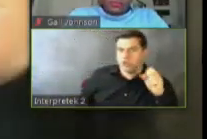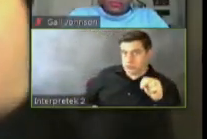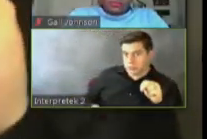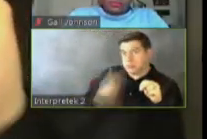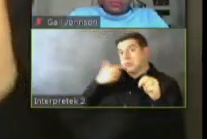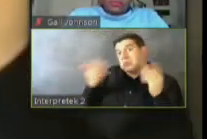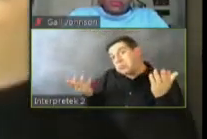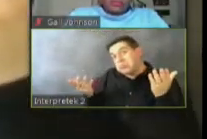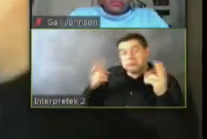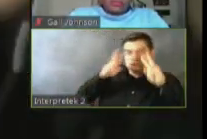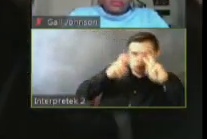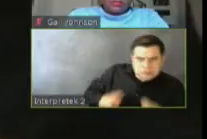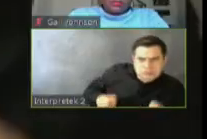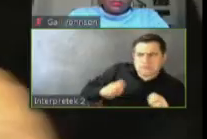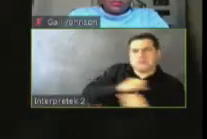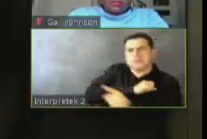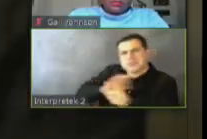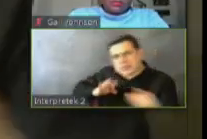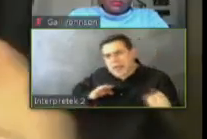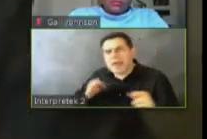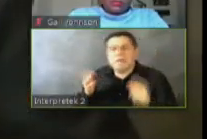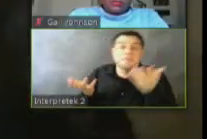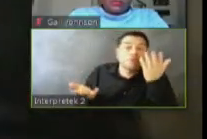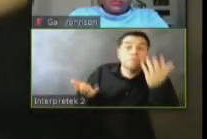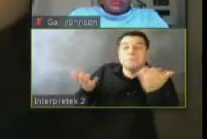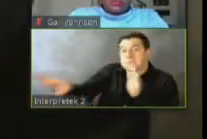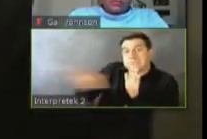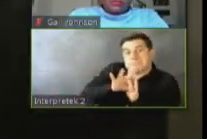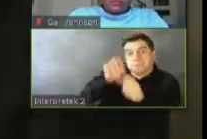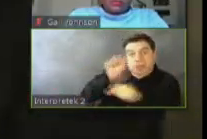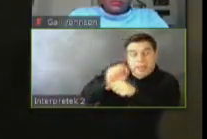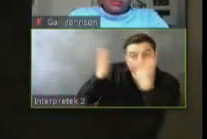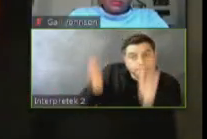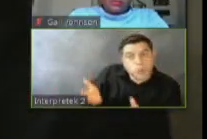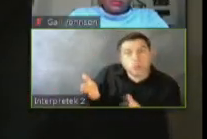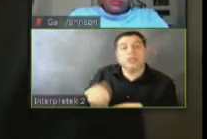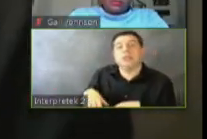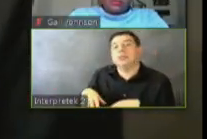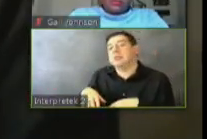and potentially assigning an employee that's tasked with ongoing review.